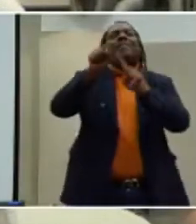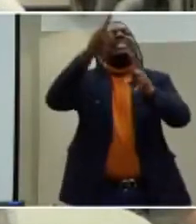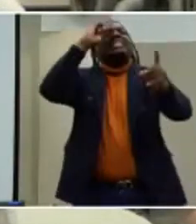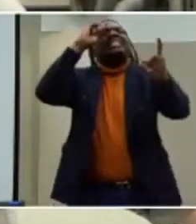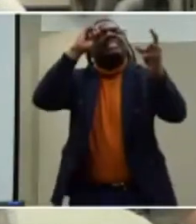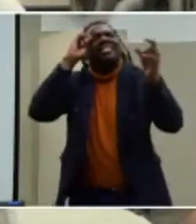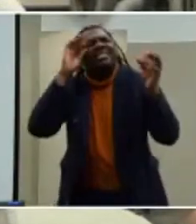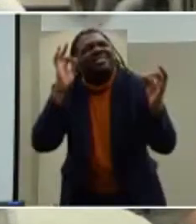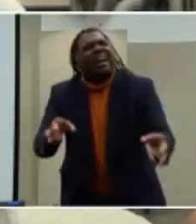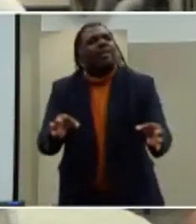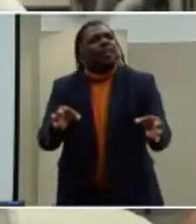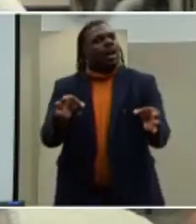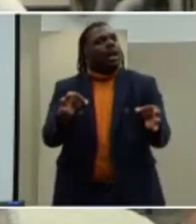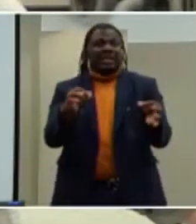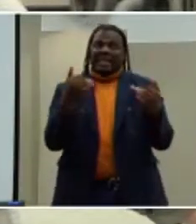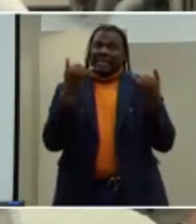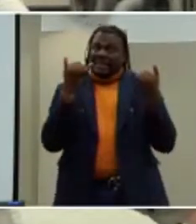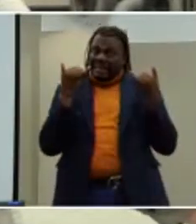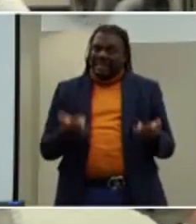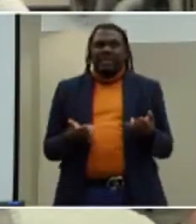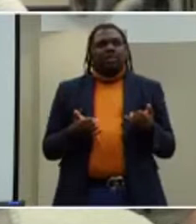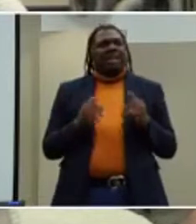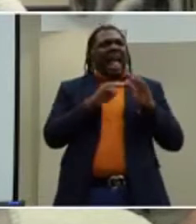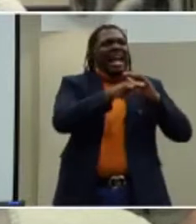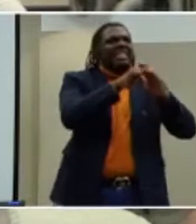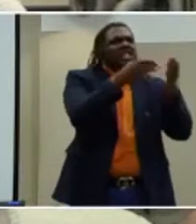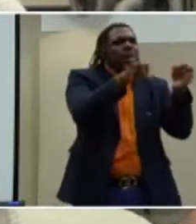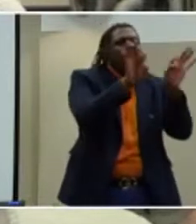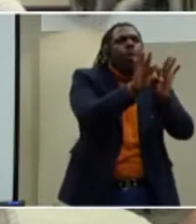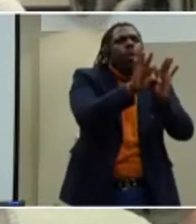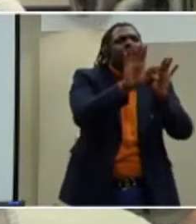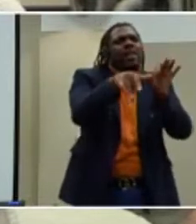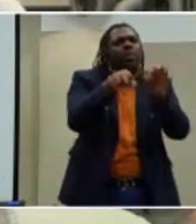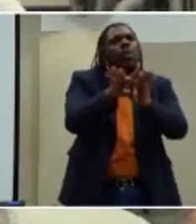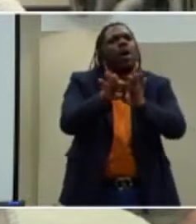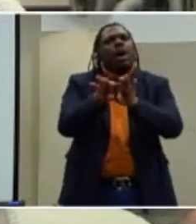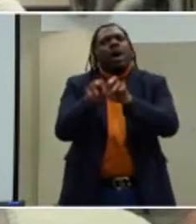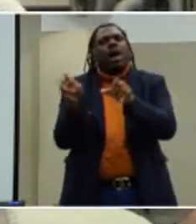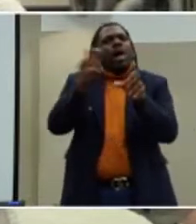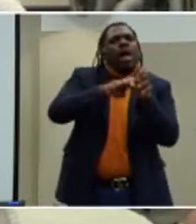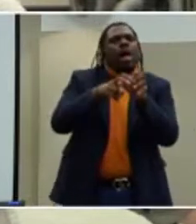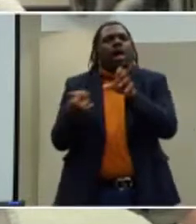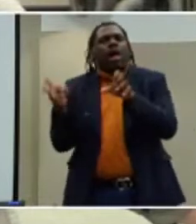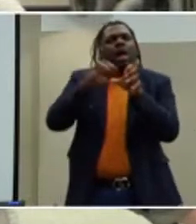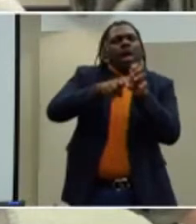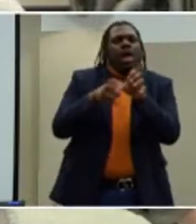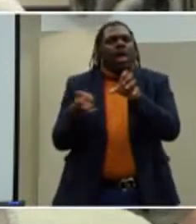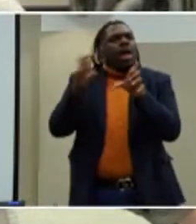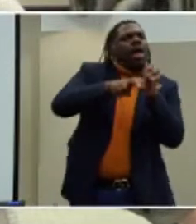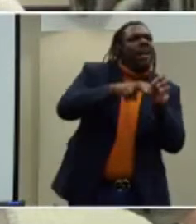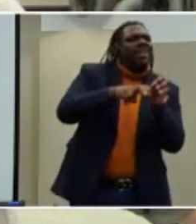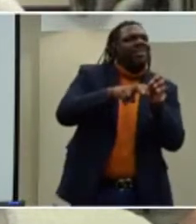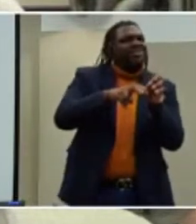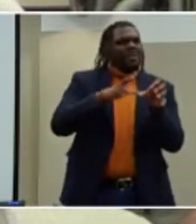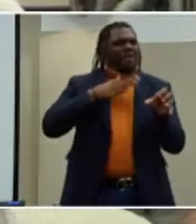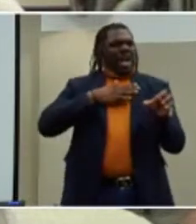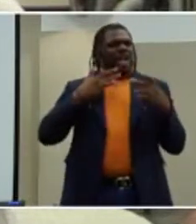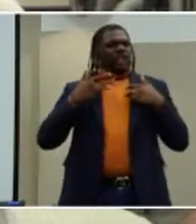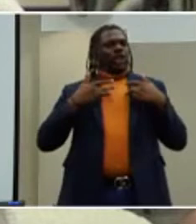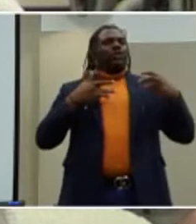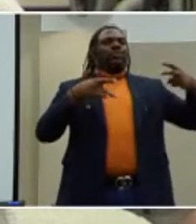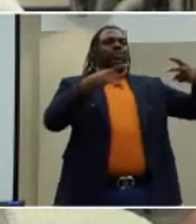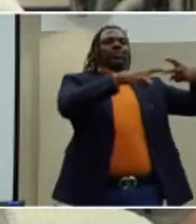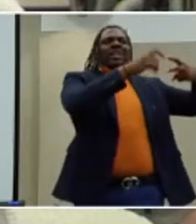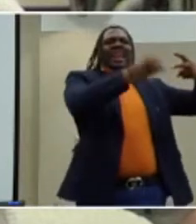definitely need to be upgraded and make it easier for people to get on them. And then as far as buildings are concerned,